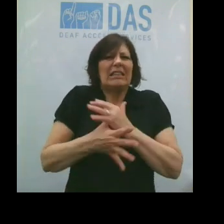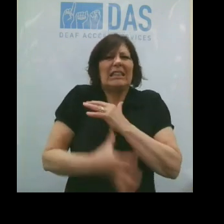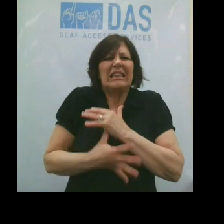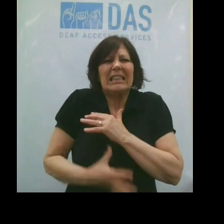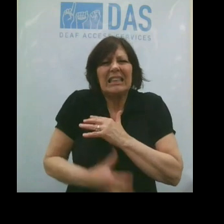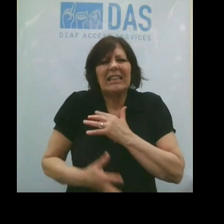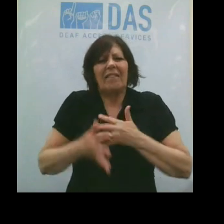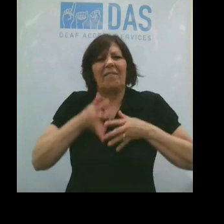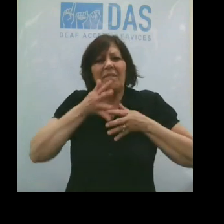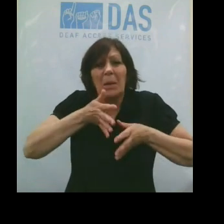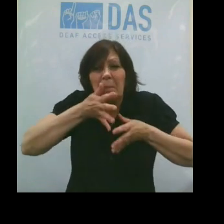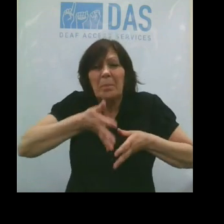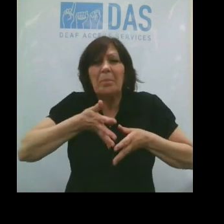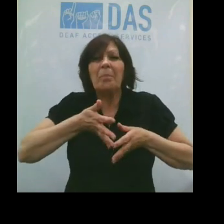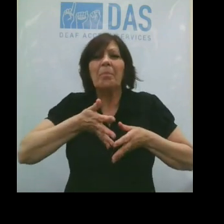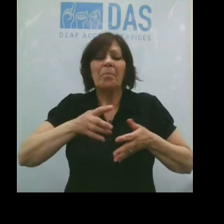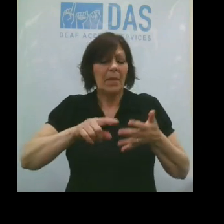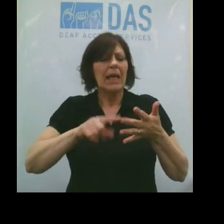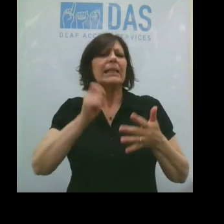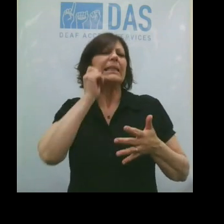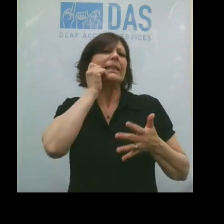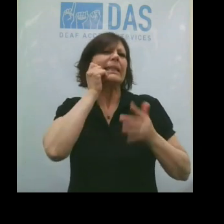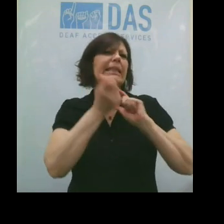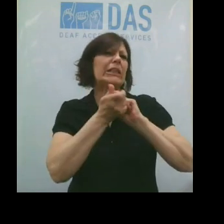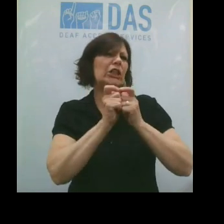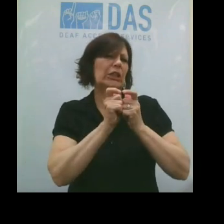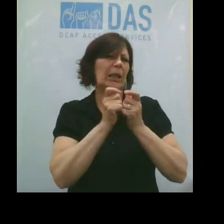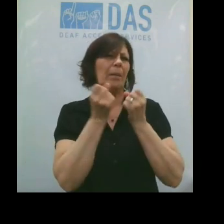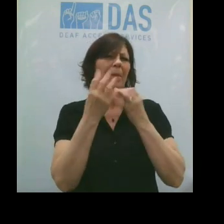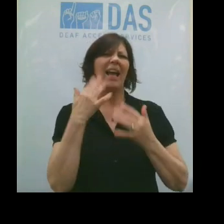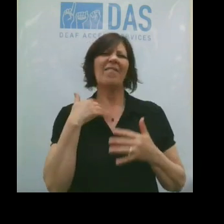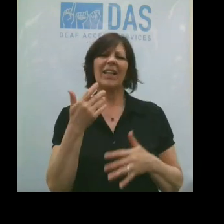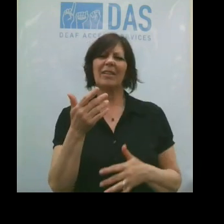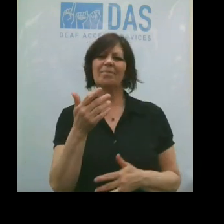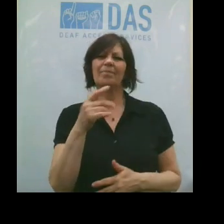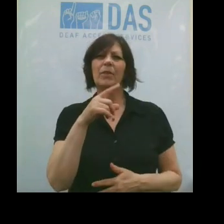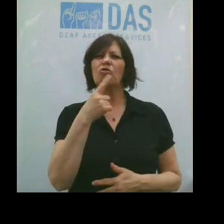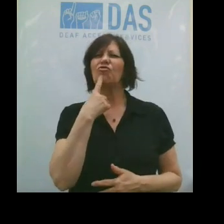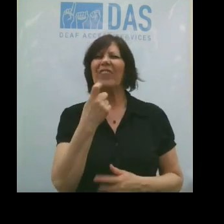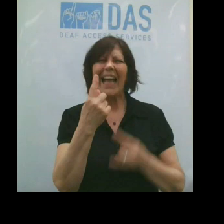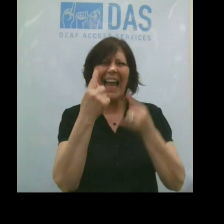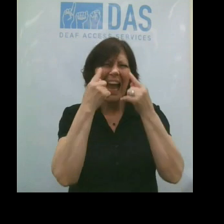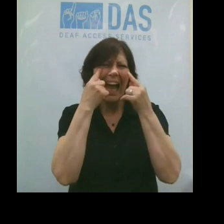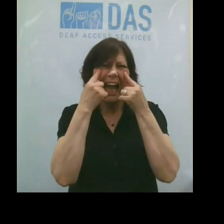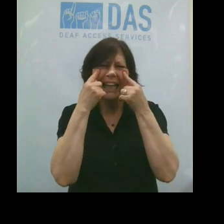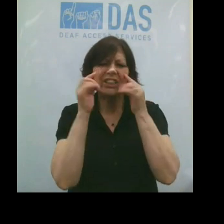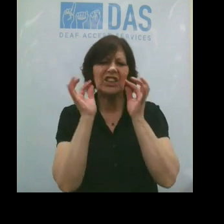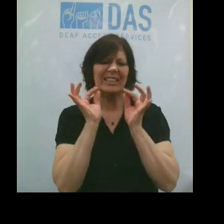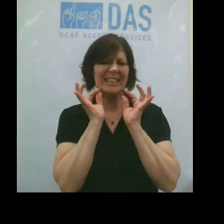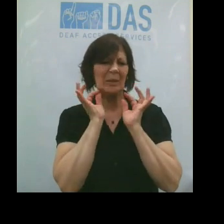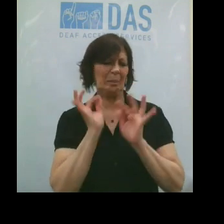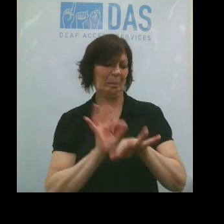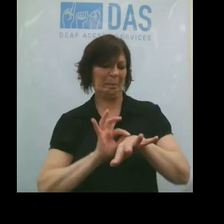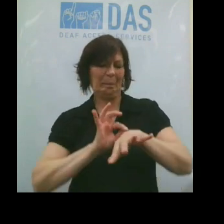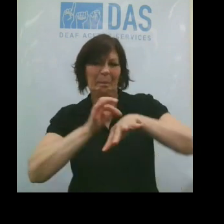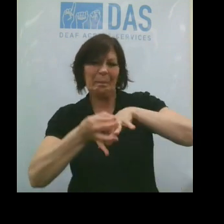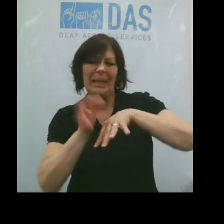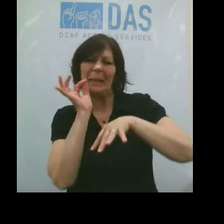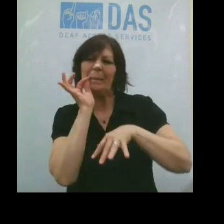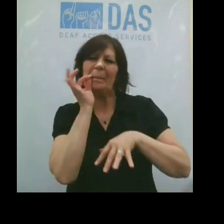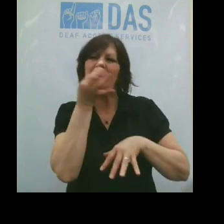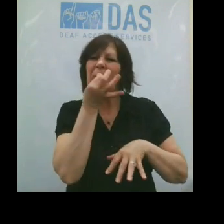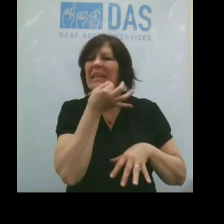vomiting. And there's also a lot of skin changes. So many kids have bloodshot eyes or like peeling skin, especially around their